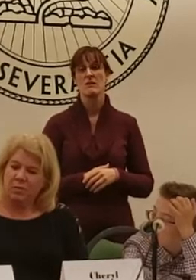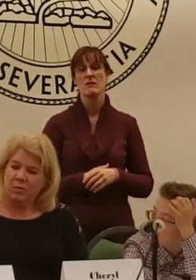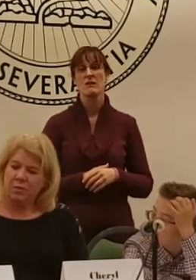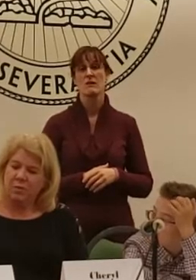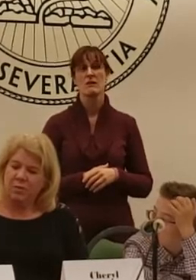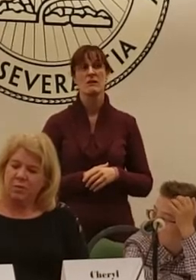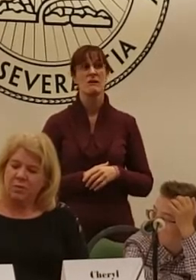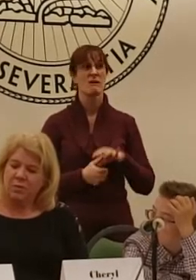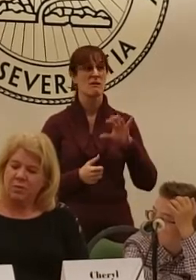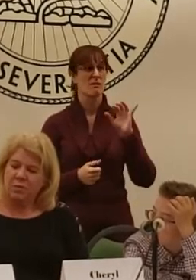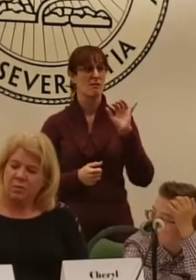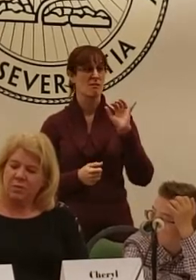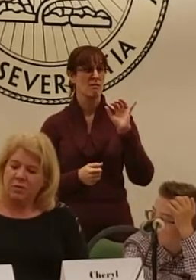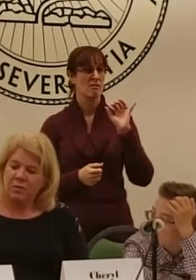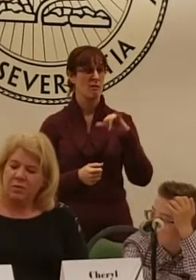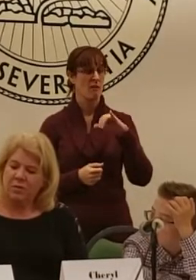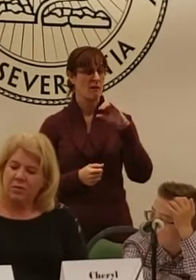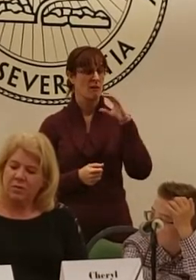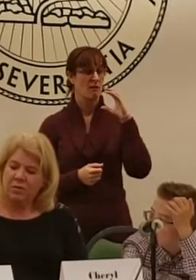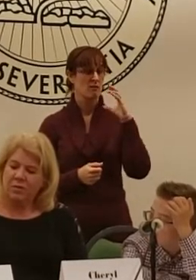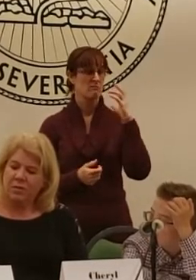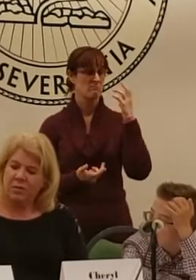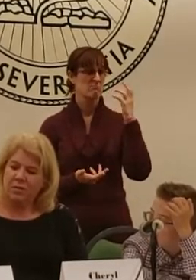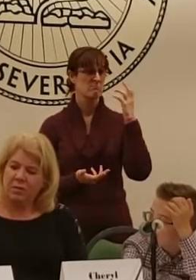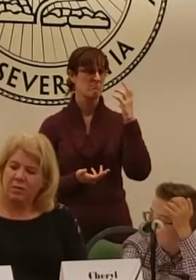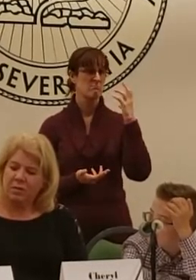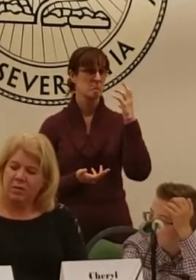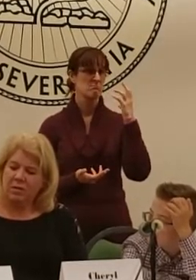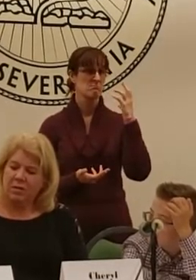it was